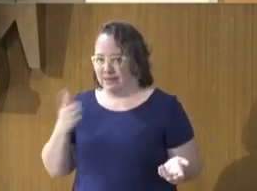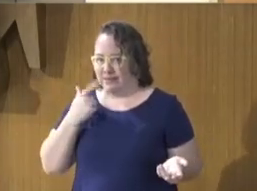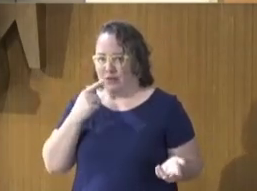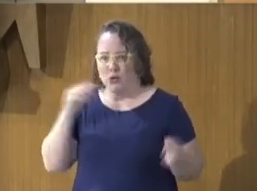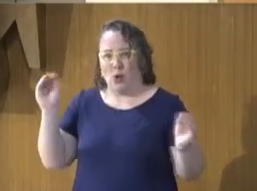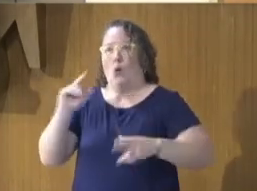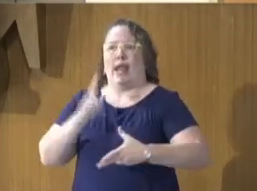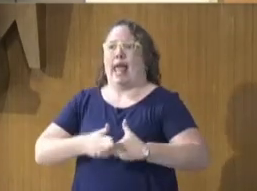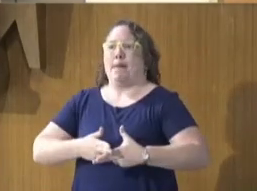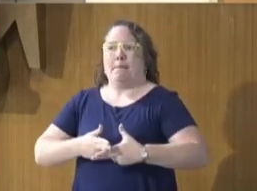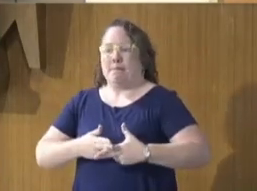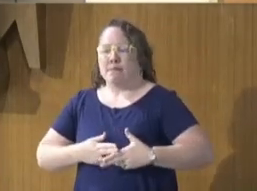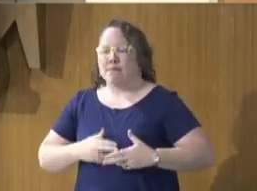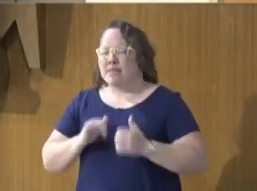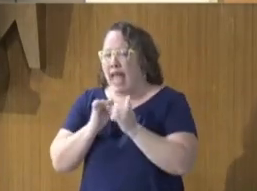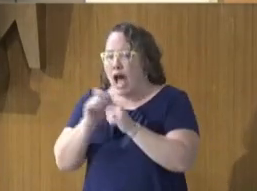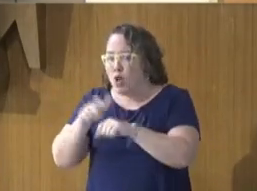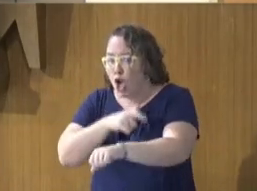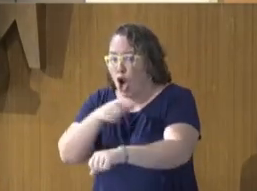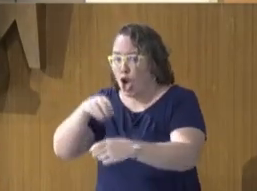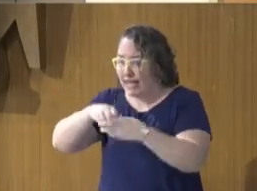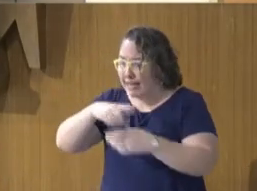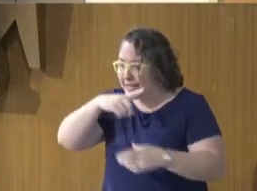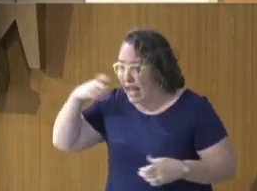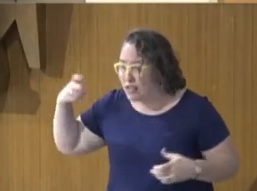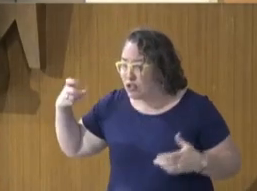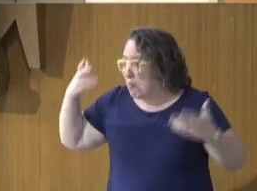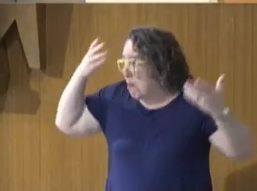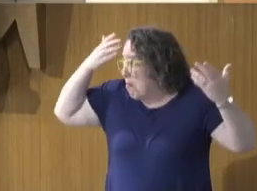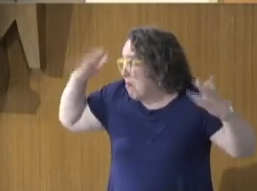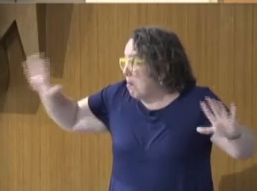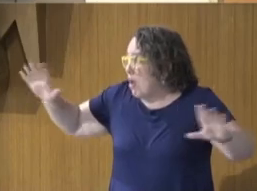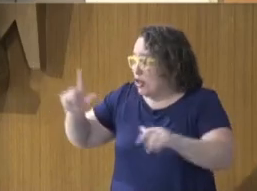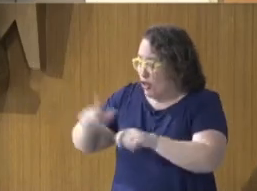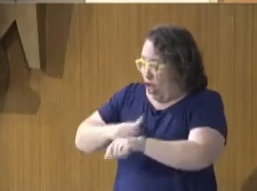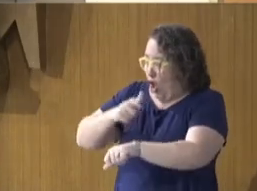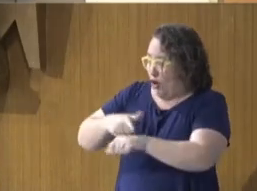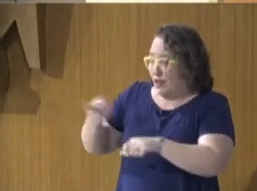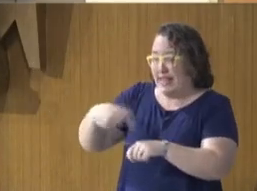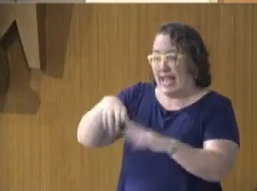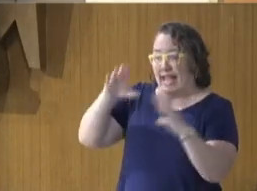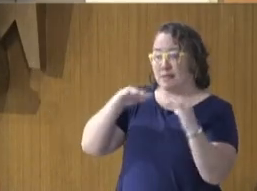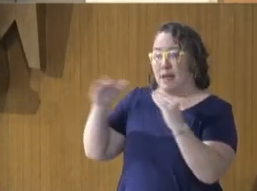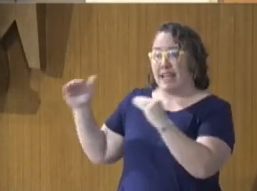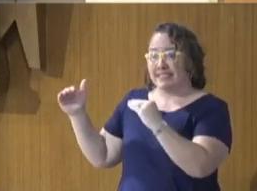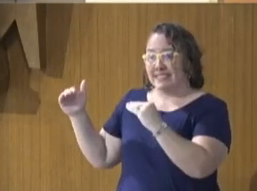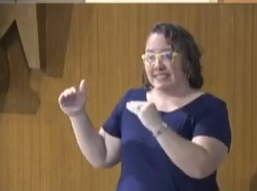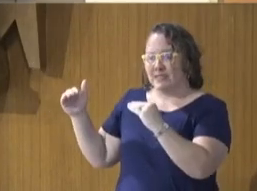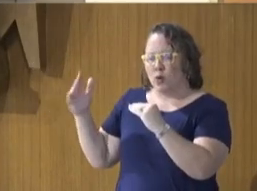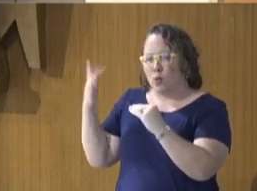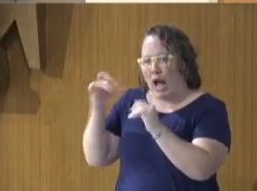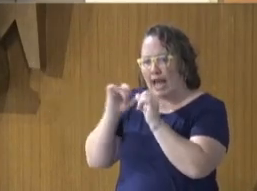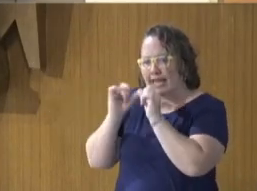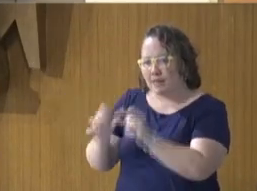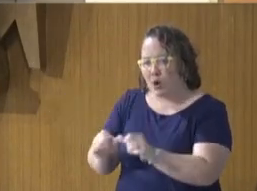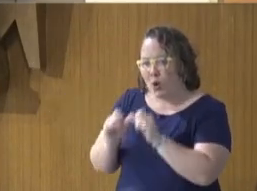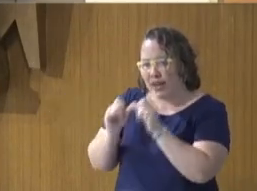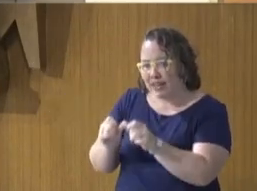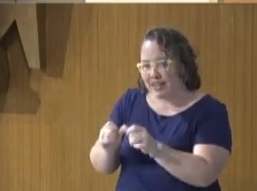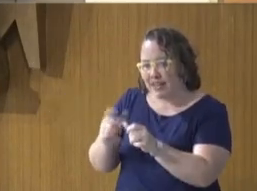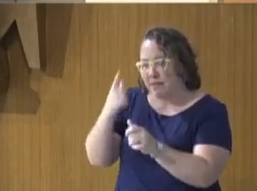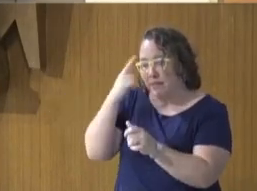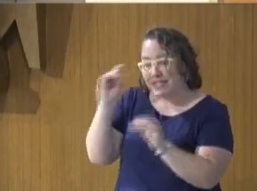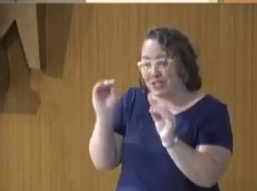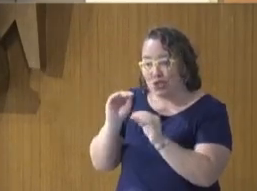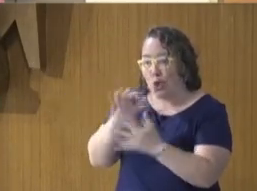How long will they be in the desert? Longer than they'd like. Why should they keep going? Well, they don't have a